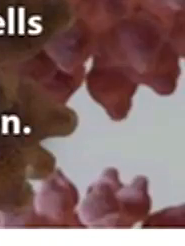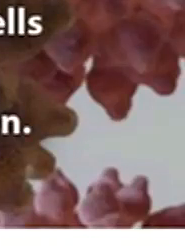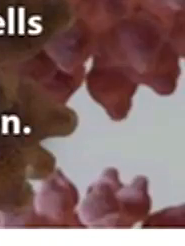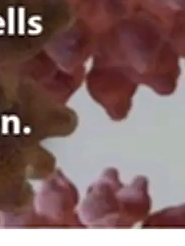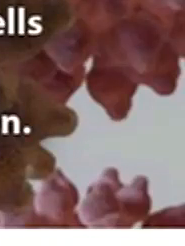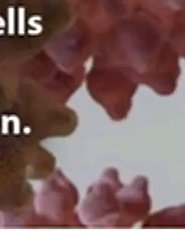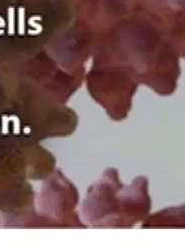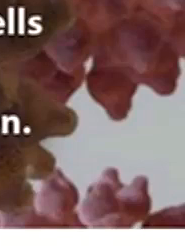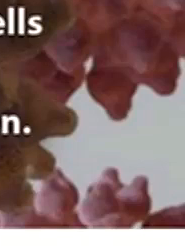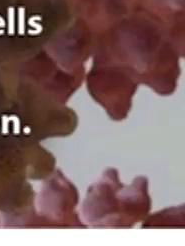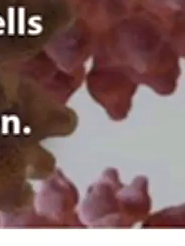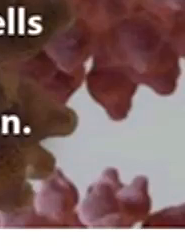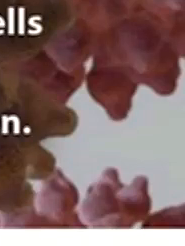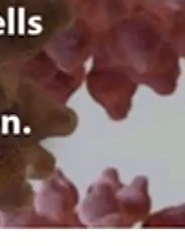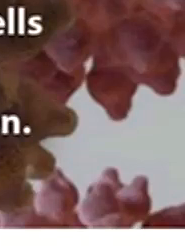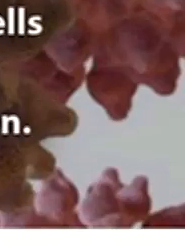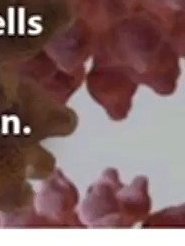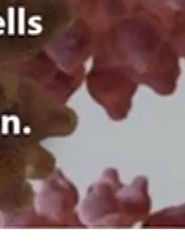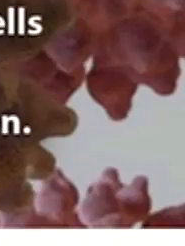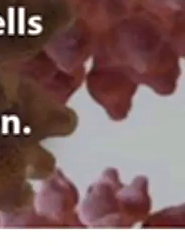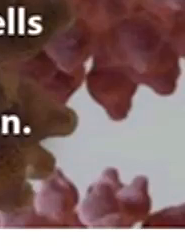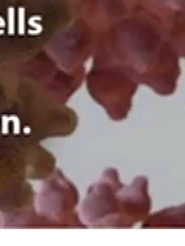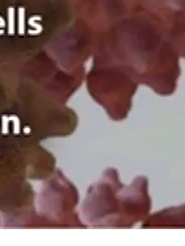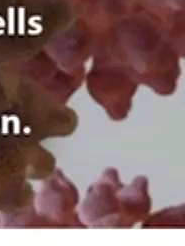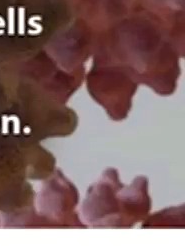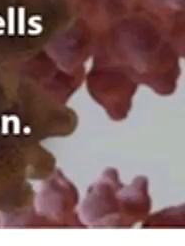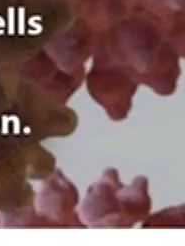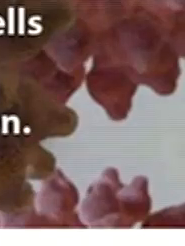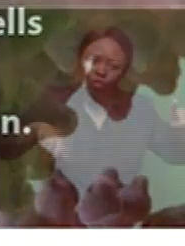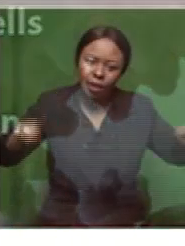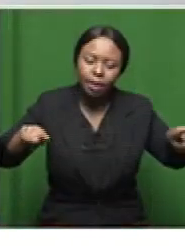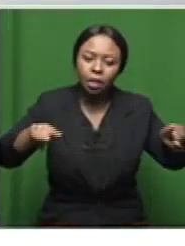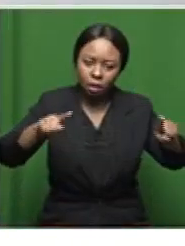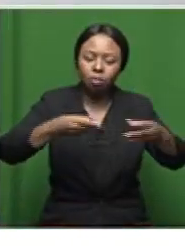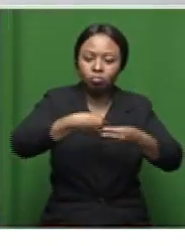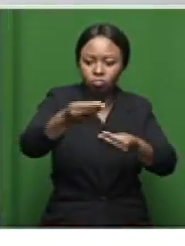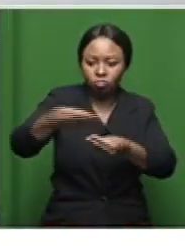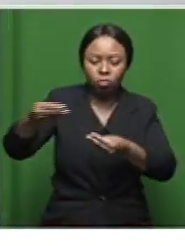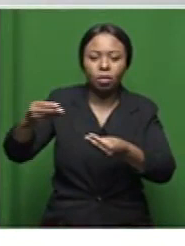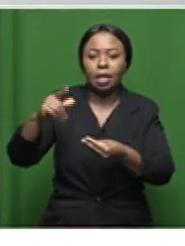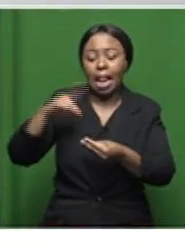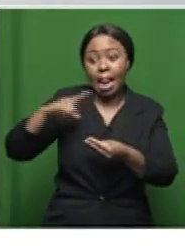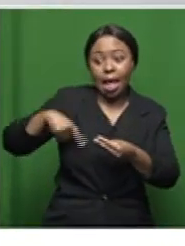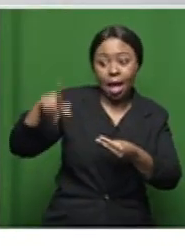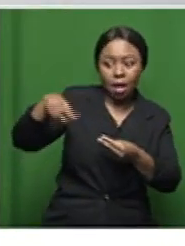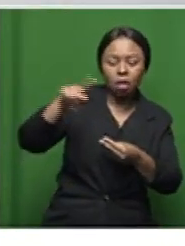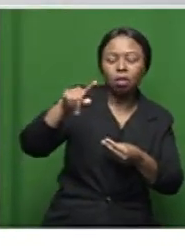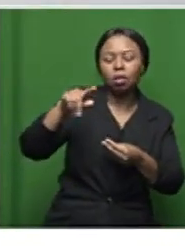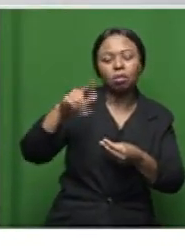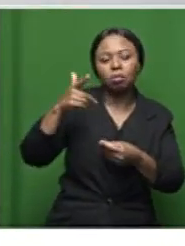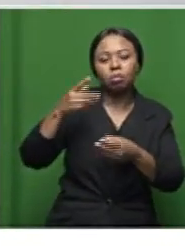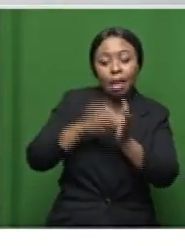leaflets, in different languages that are distributed, are given to learners to actually share with their parents